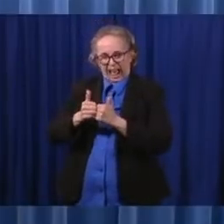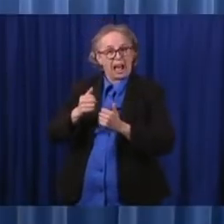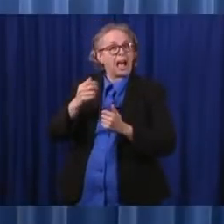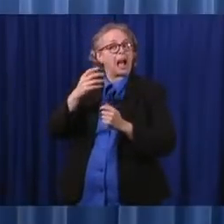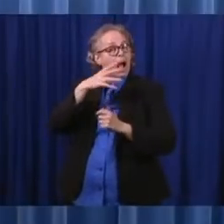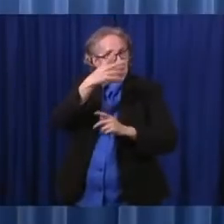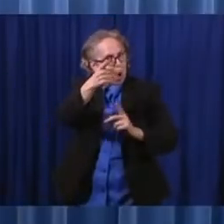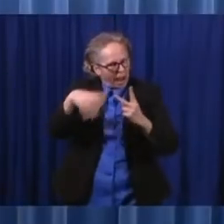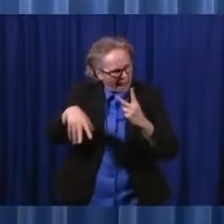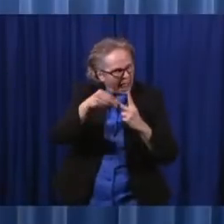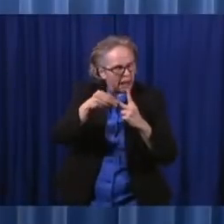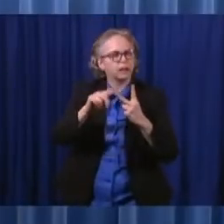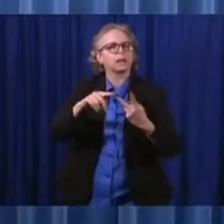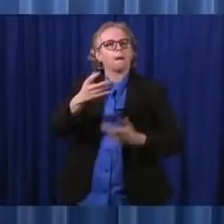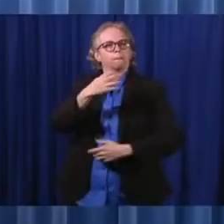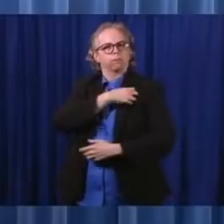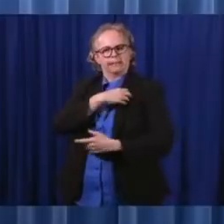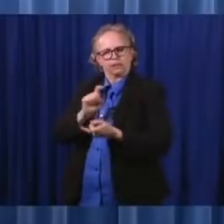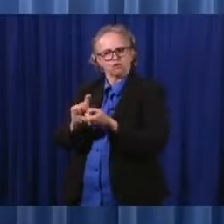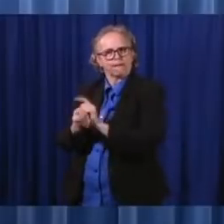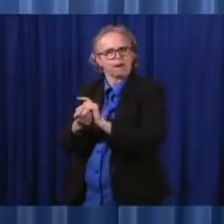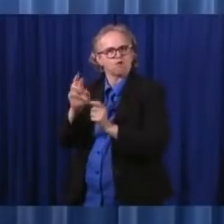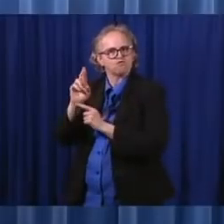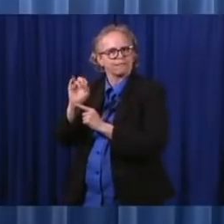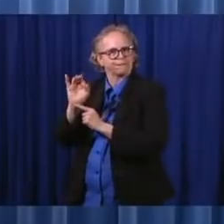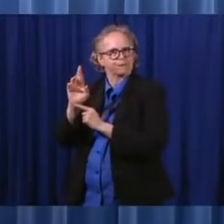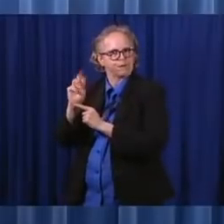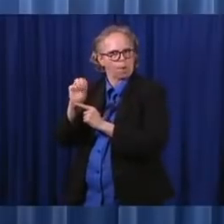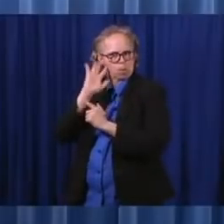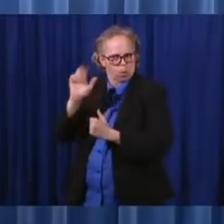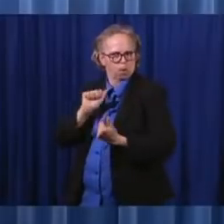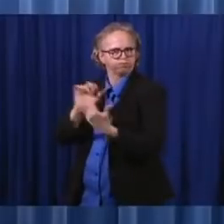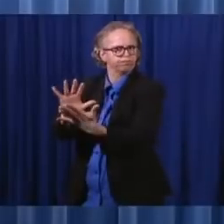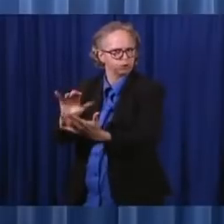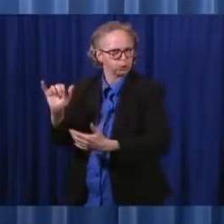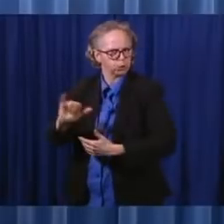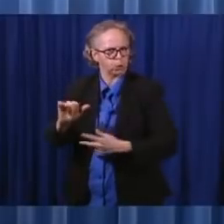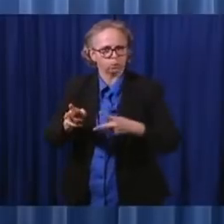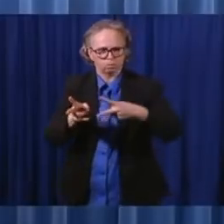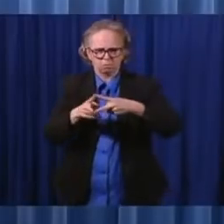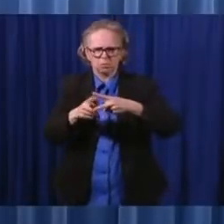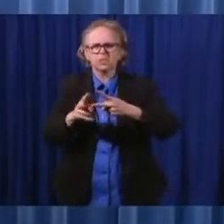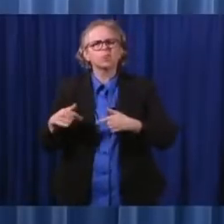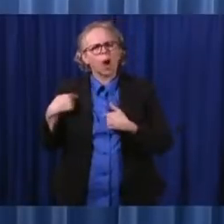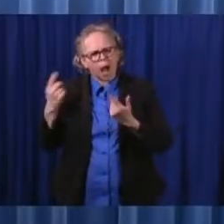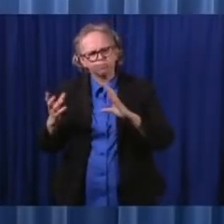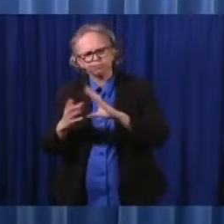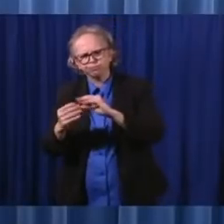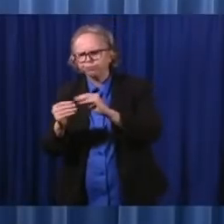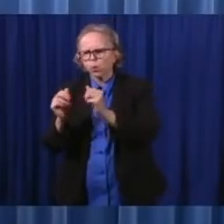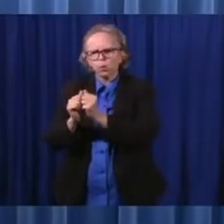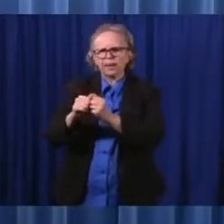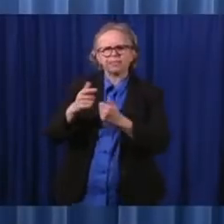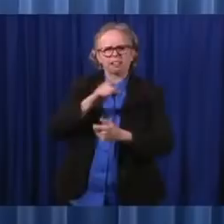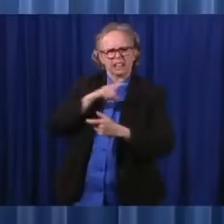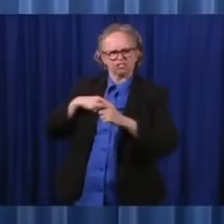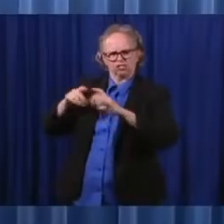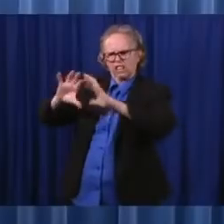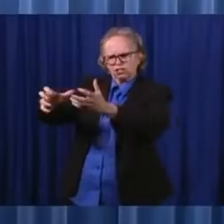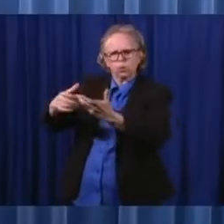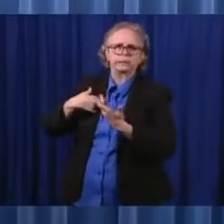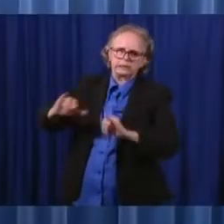Those conversations will continue. I'm committed to making tangible changes in police